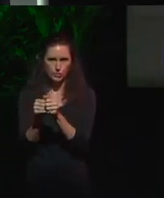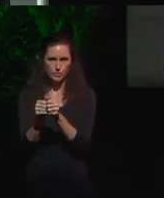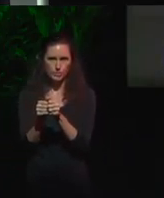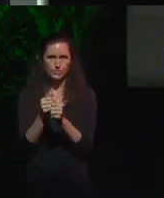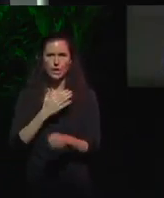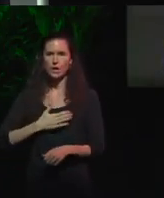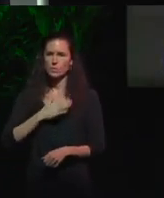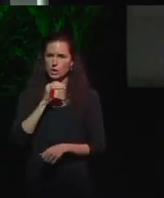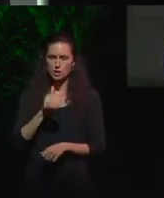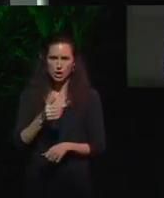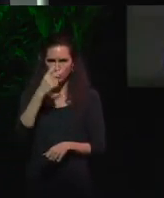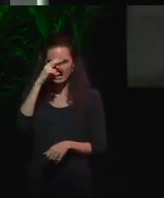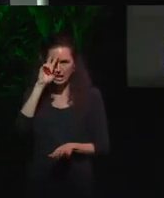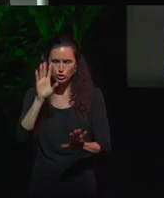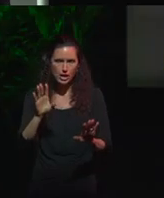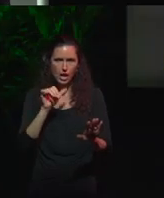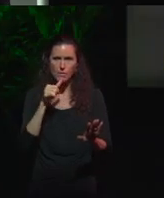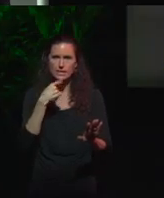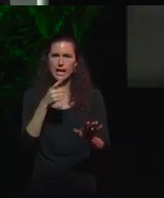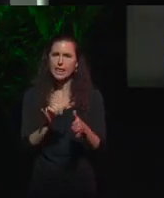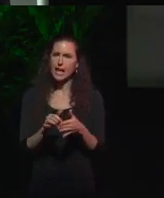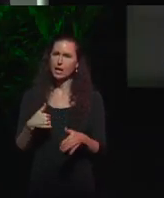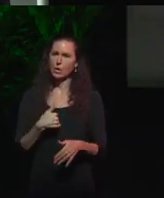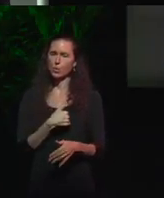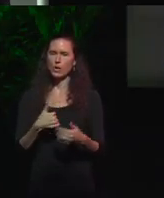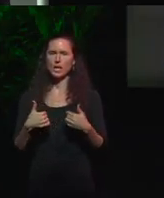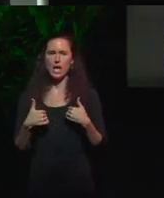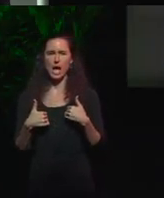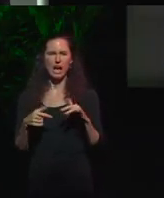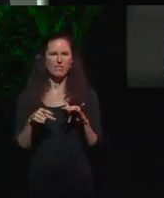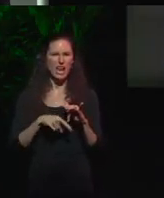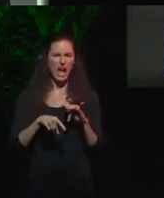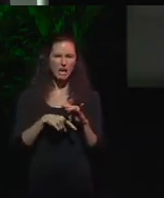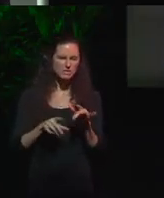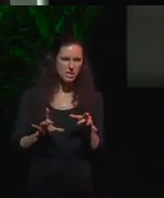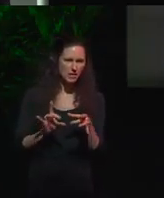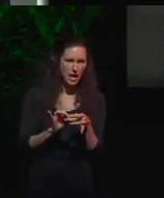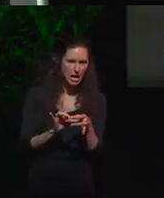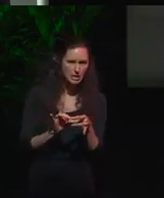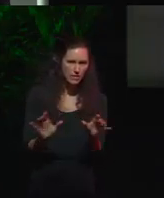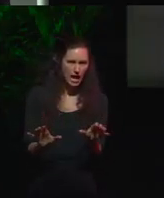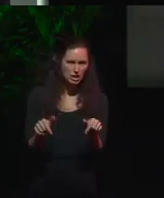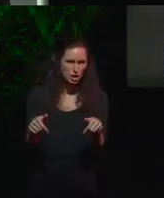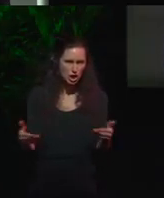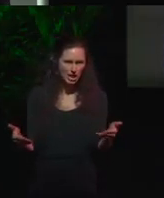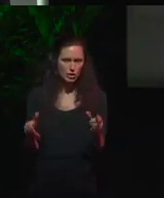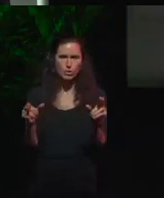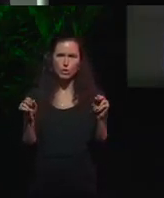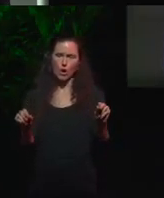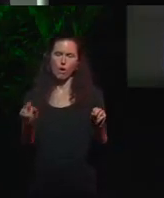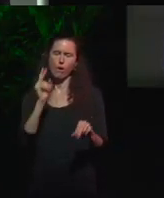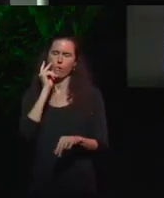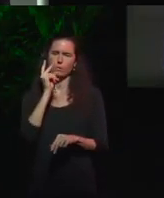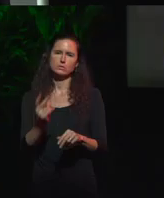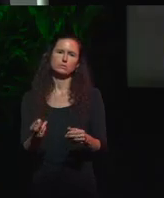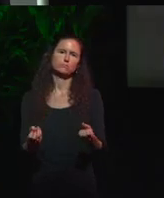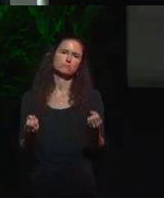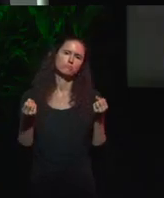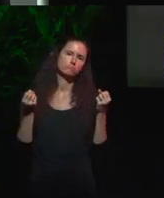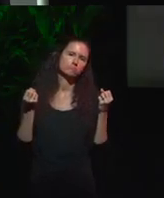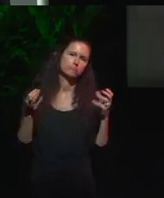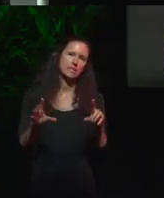Please don't get me wrong. I'm not saying that we have an absence of connective action at our college. We see it in all kinds of